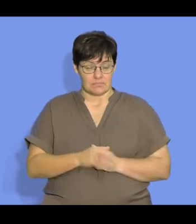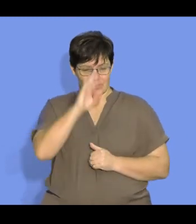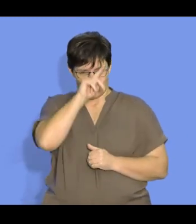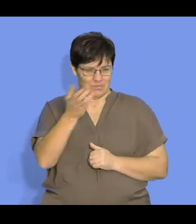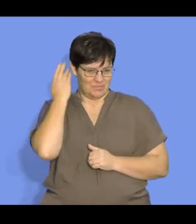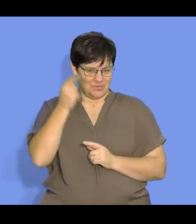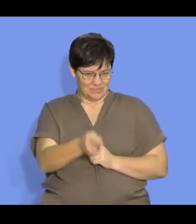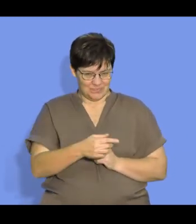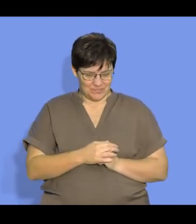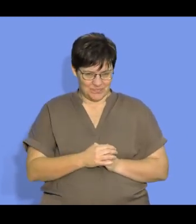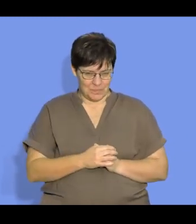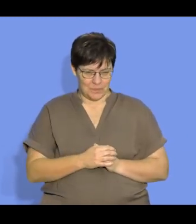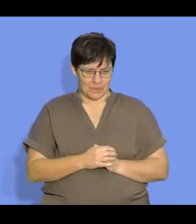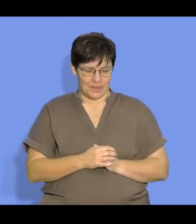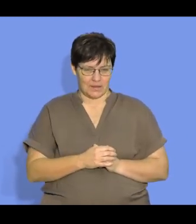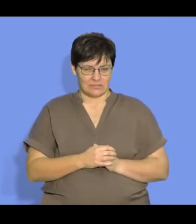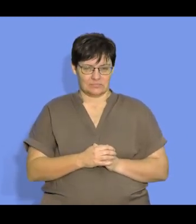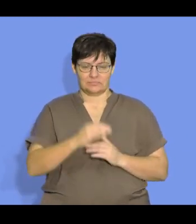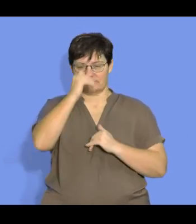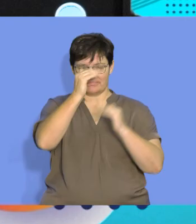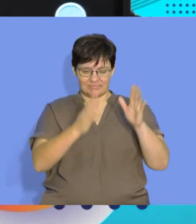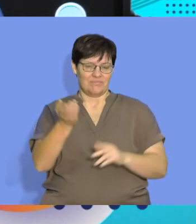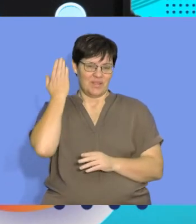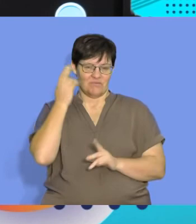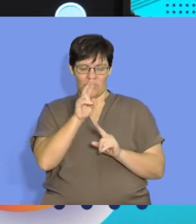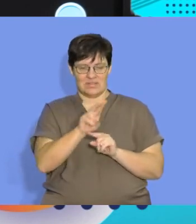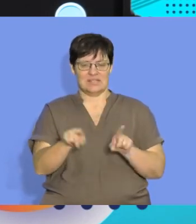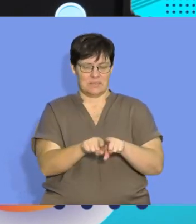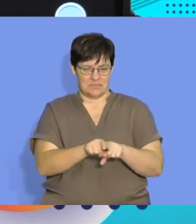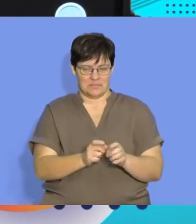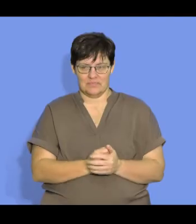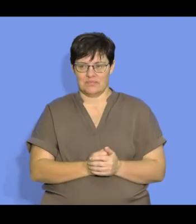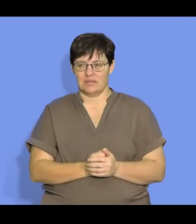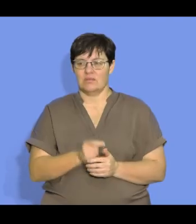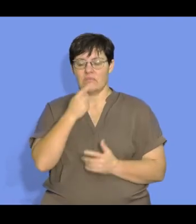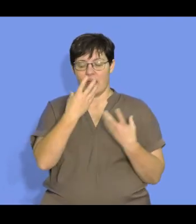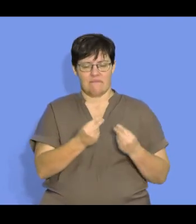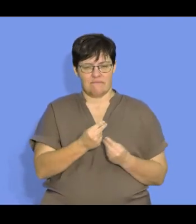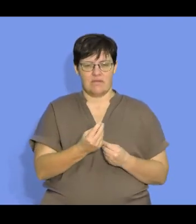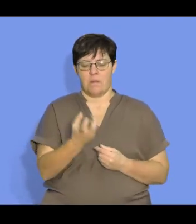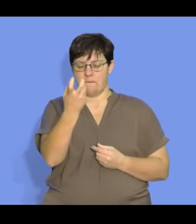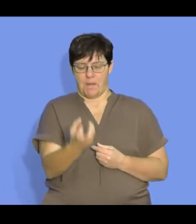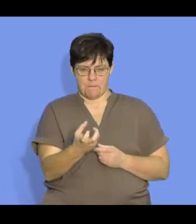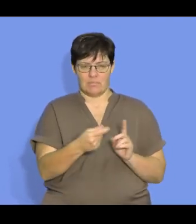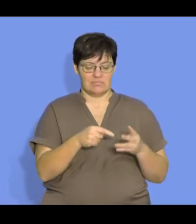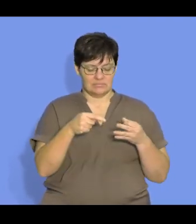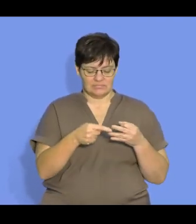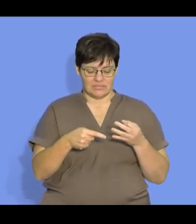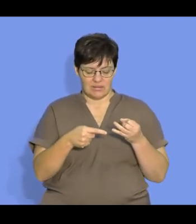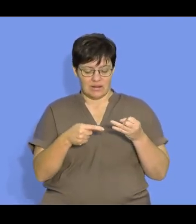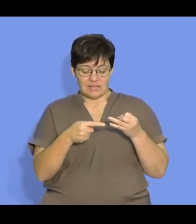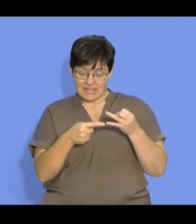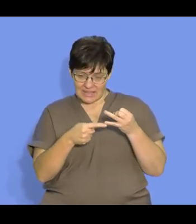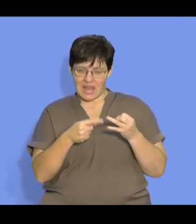as a reminder, I've got the same photo as before. In the first case, we've got a lump, and in the second case, we made the